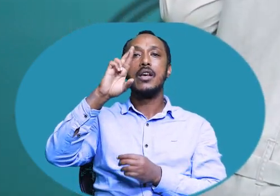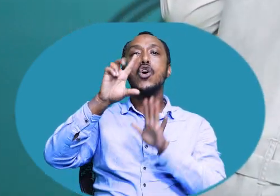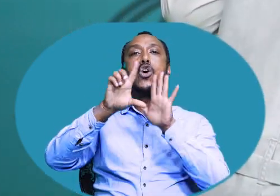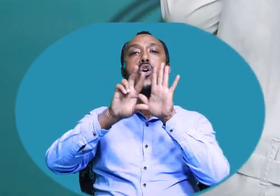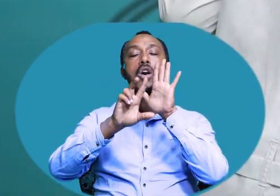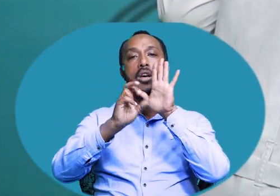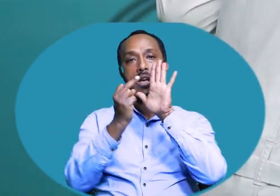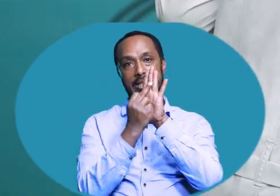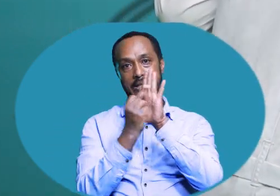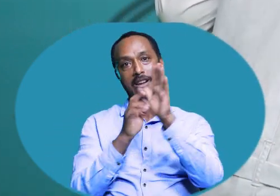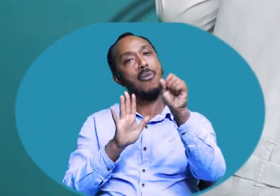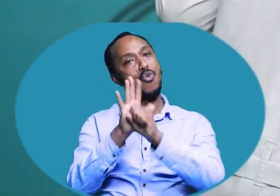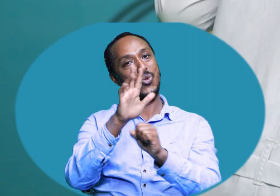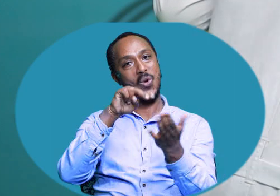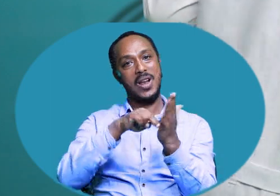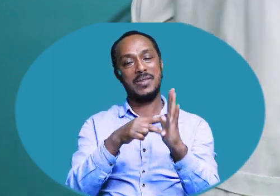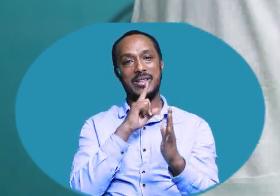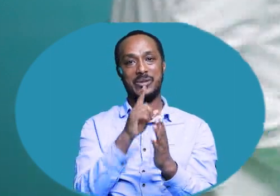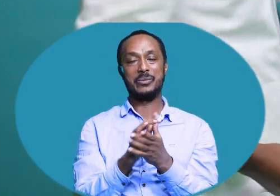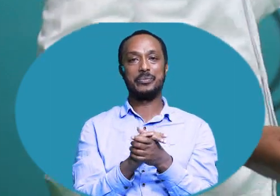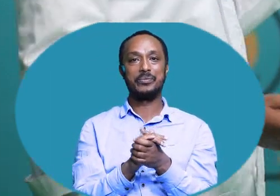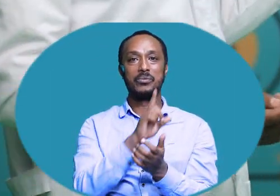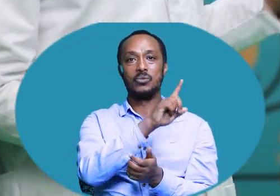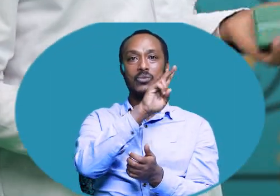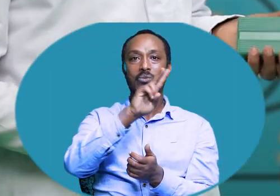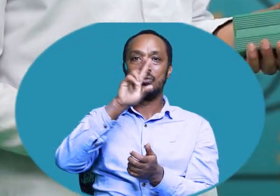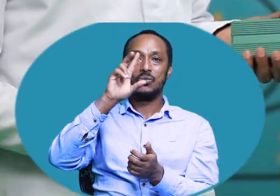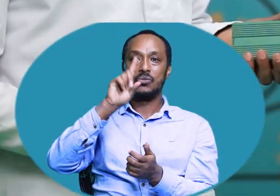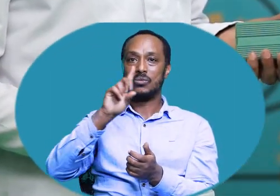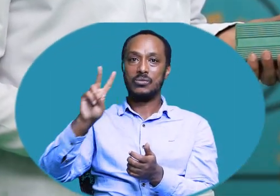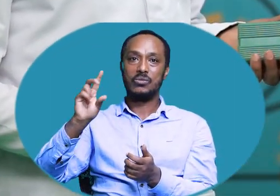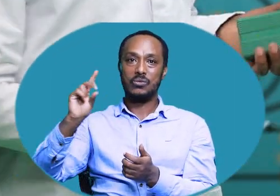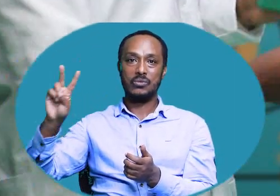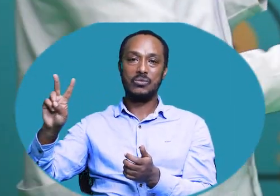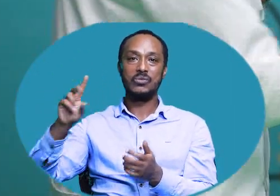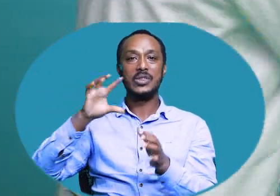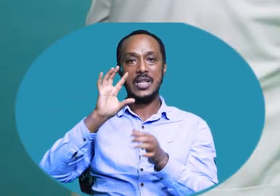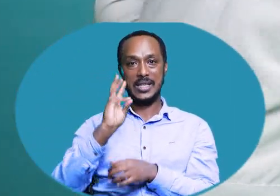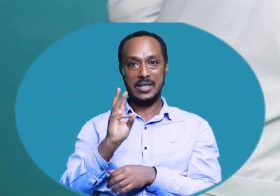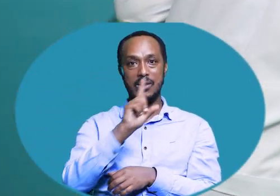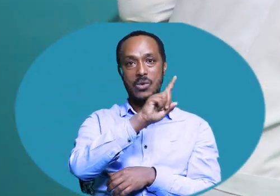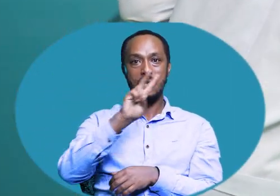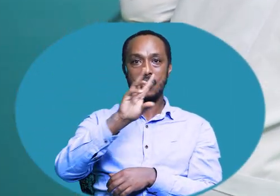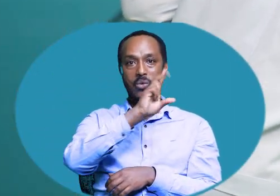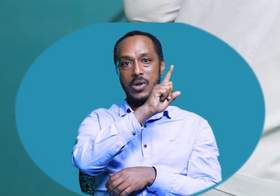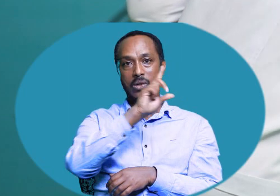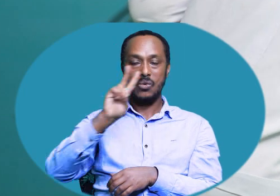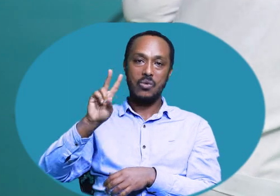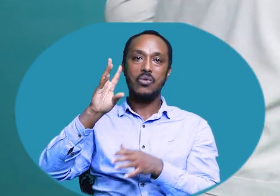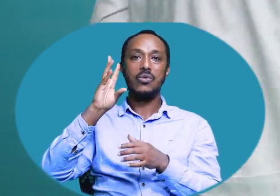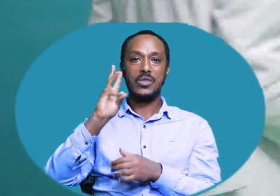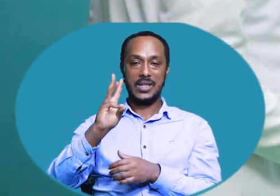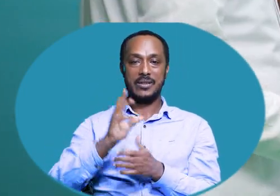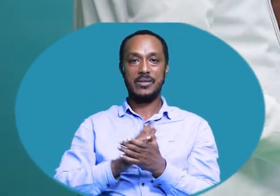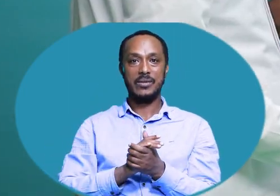4, 5, 6. 6 plus 2, 8. Satisfies the octet rule. Similarly, 1, 2, 1, 2, 1,